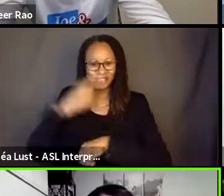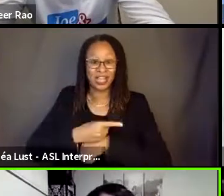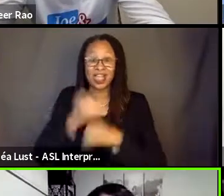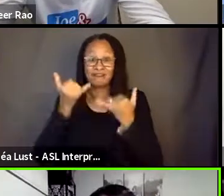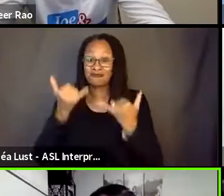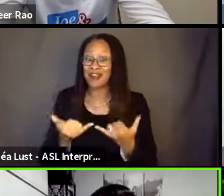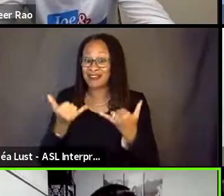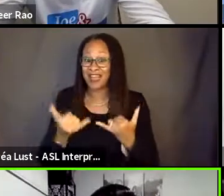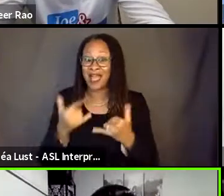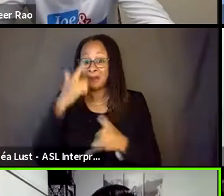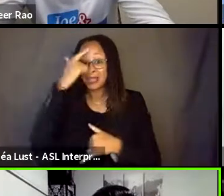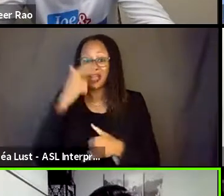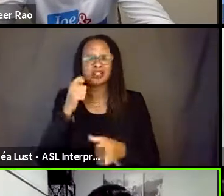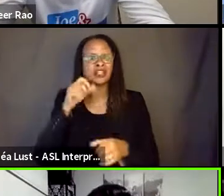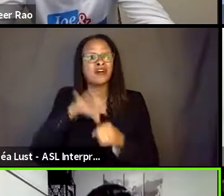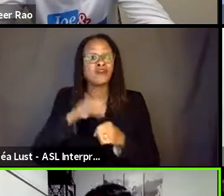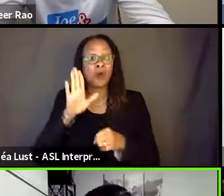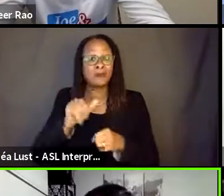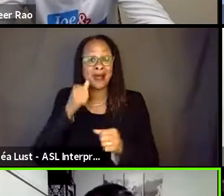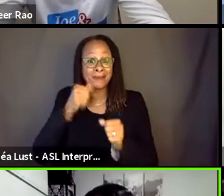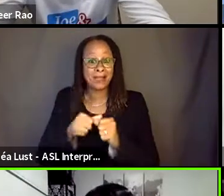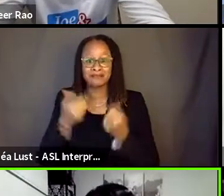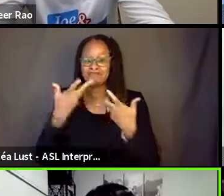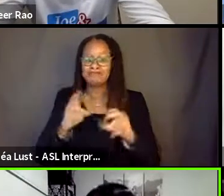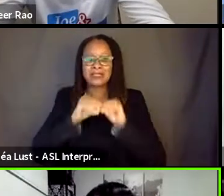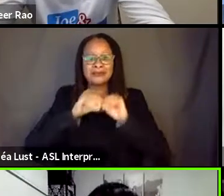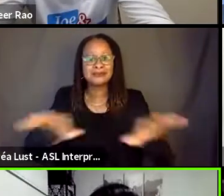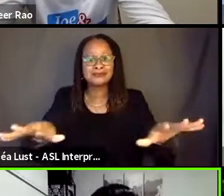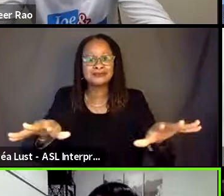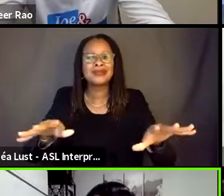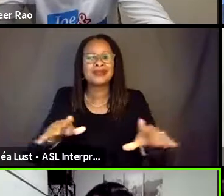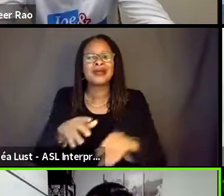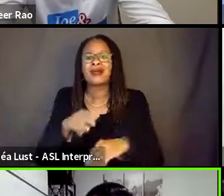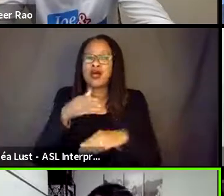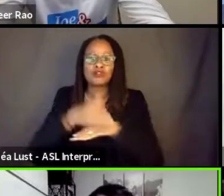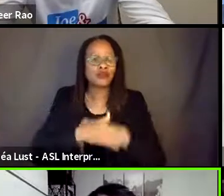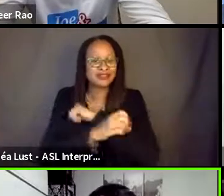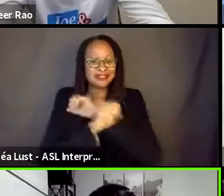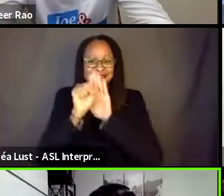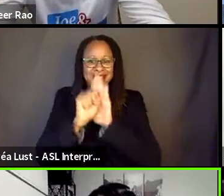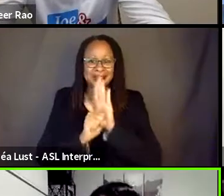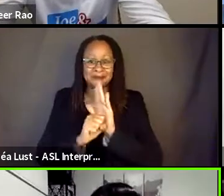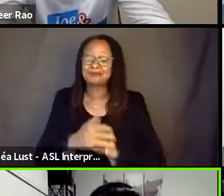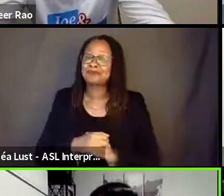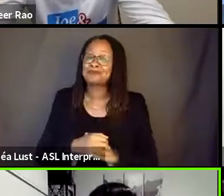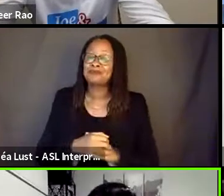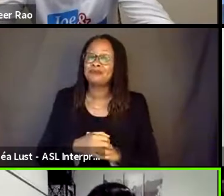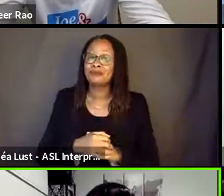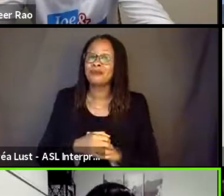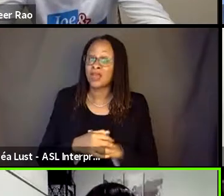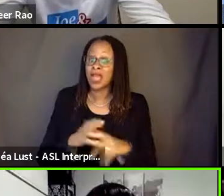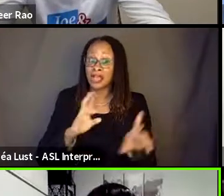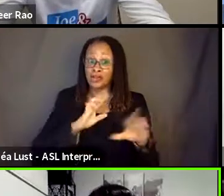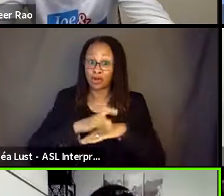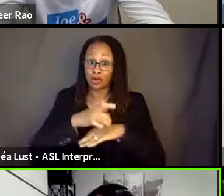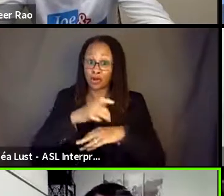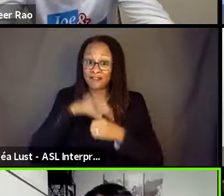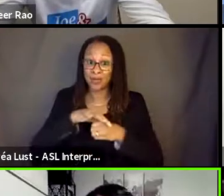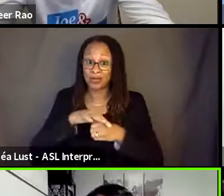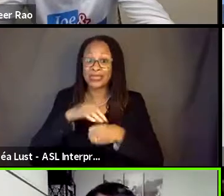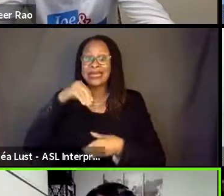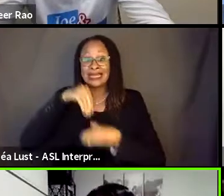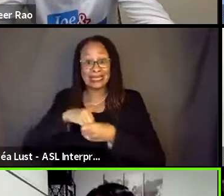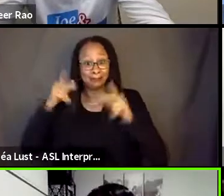now because vote by mail ballots have already been distributed across the state, and in-person early voting